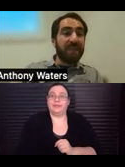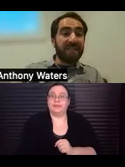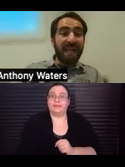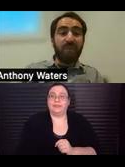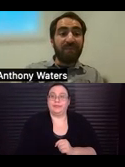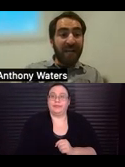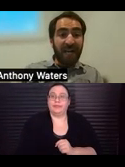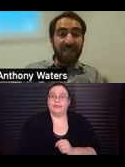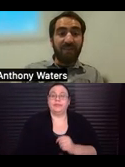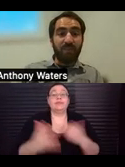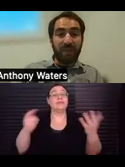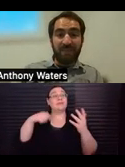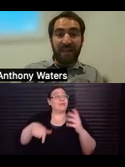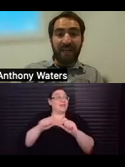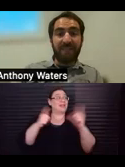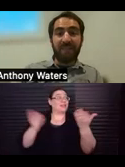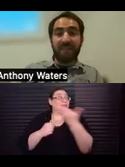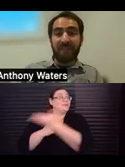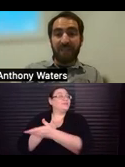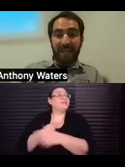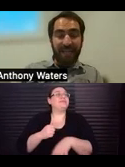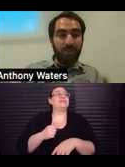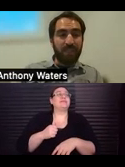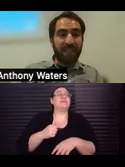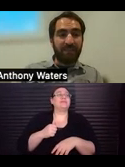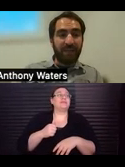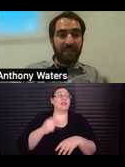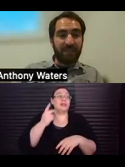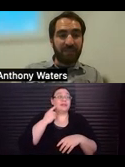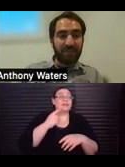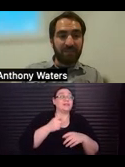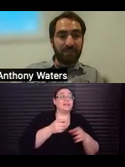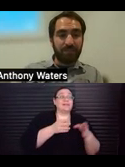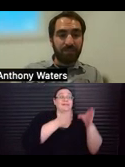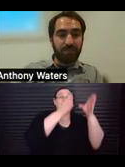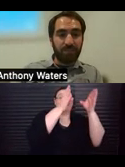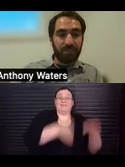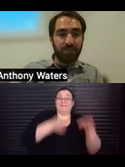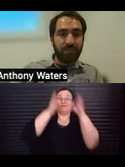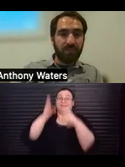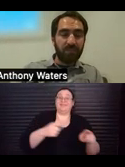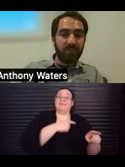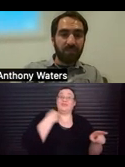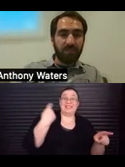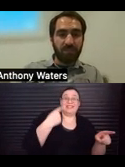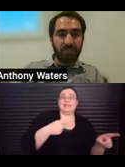So on this slide, we've got risk factors and protective factors.